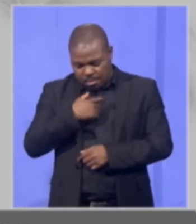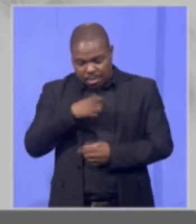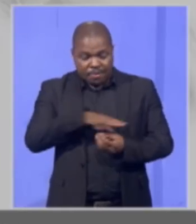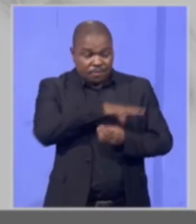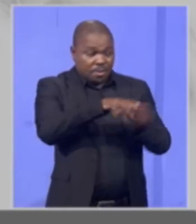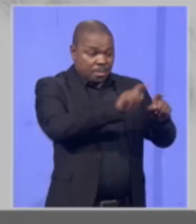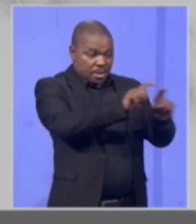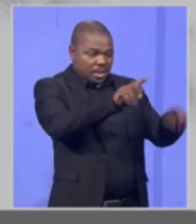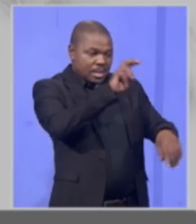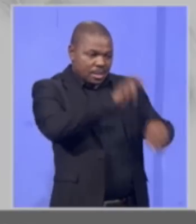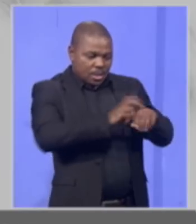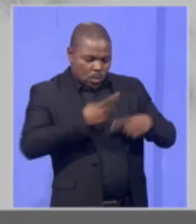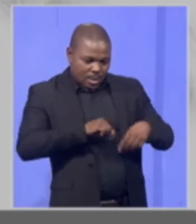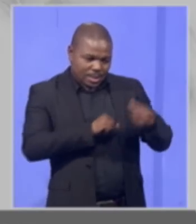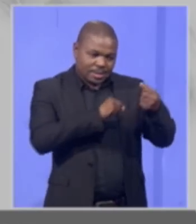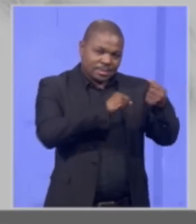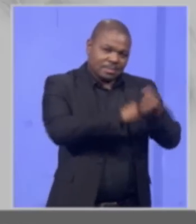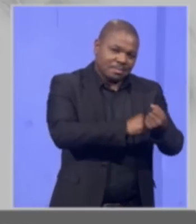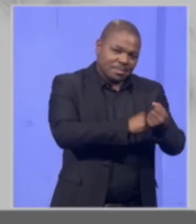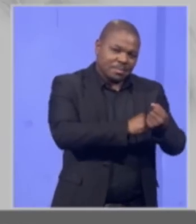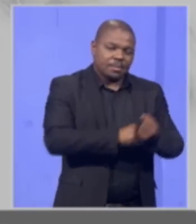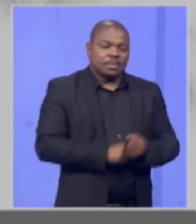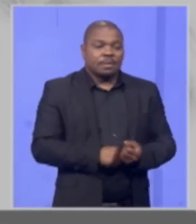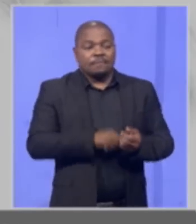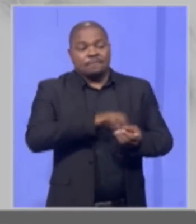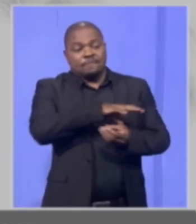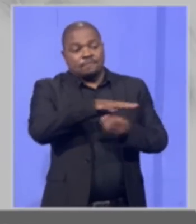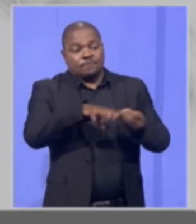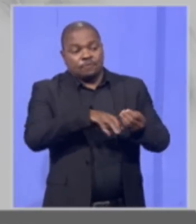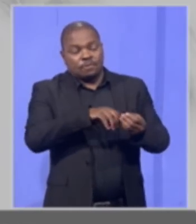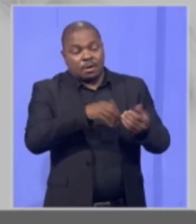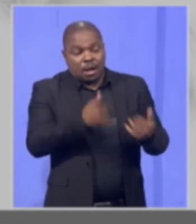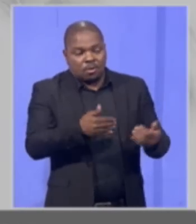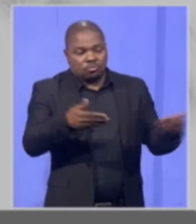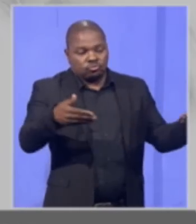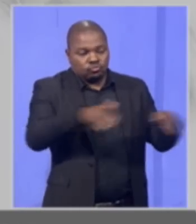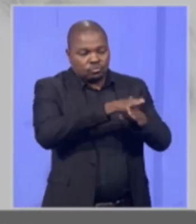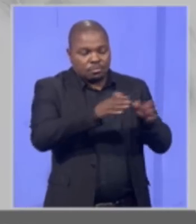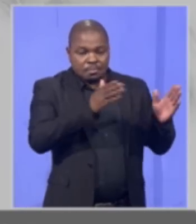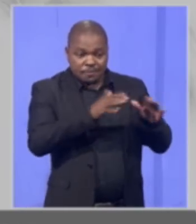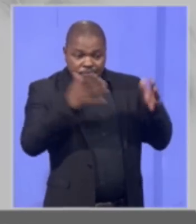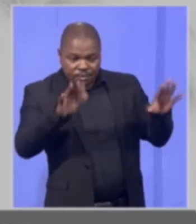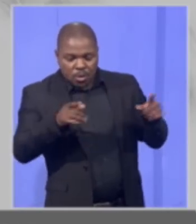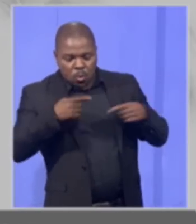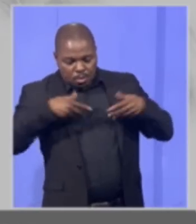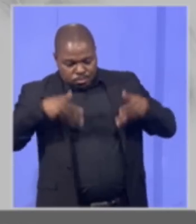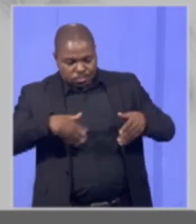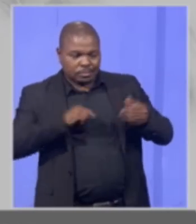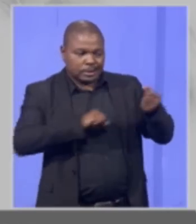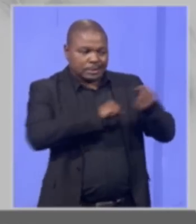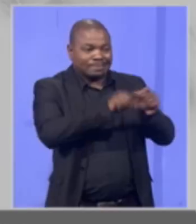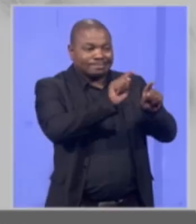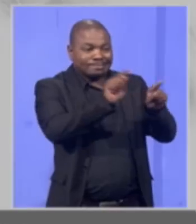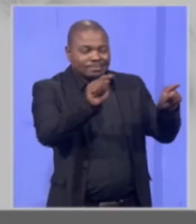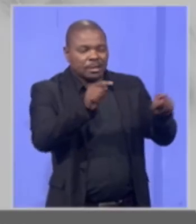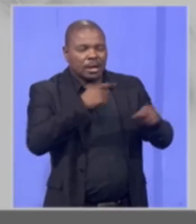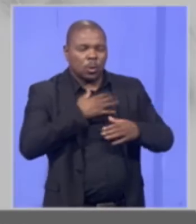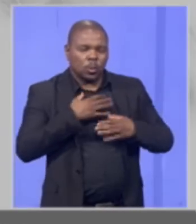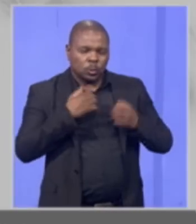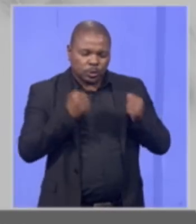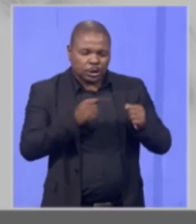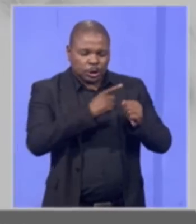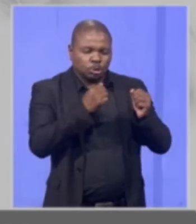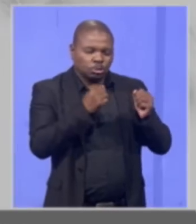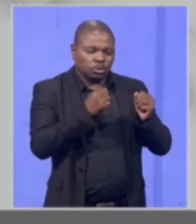our support during this tragic period. Now that all funeral arrangements are in place, we will be there to support these families. We wish them strength and express